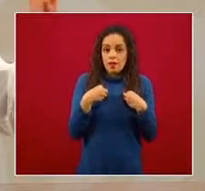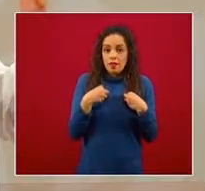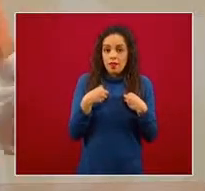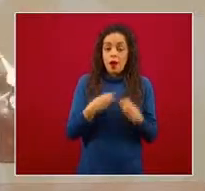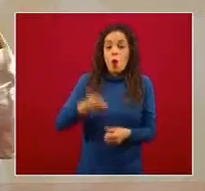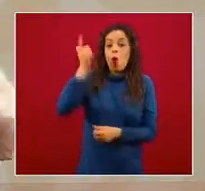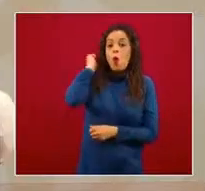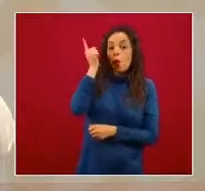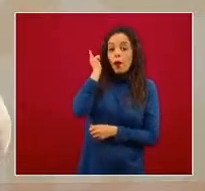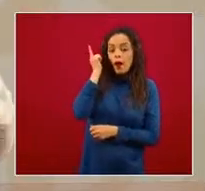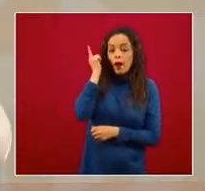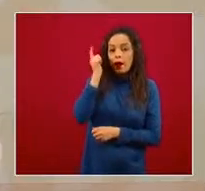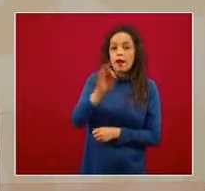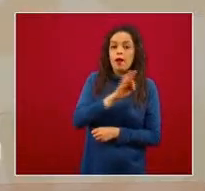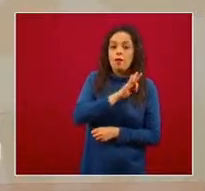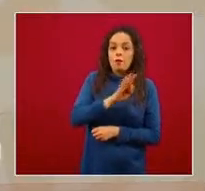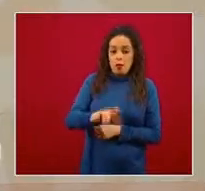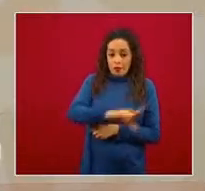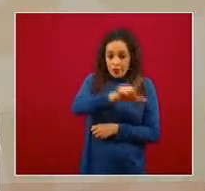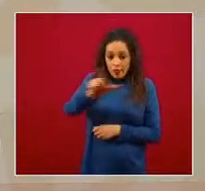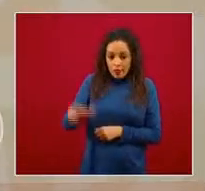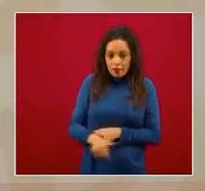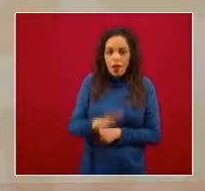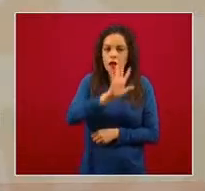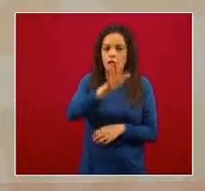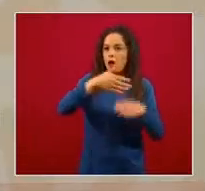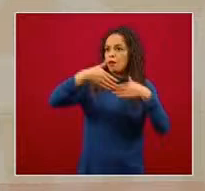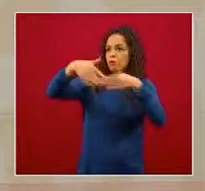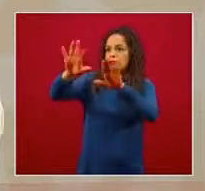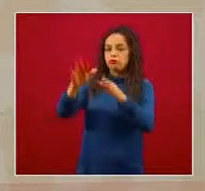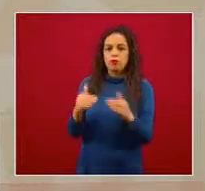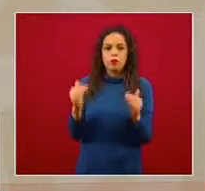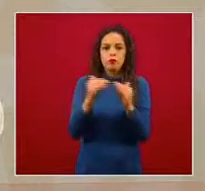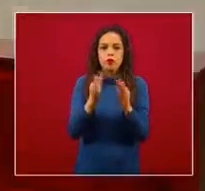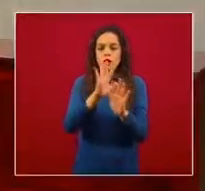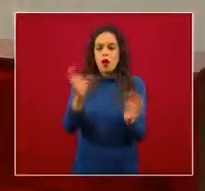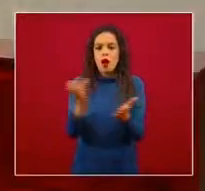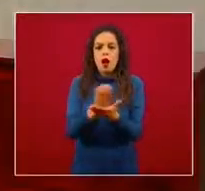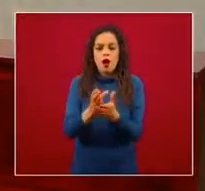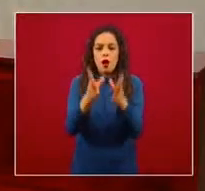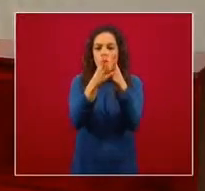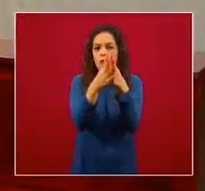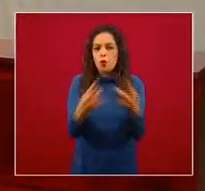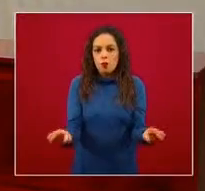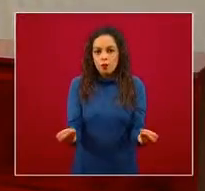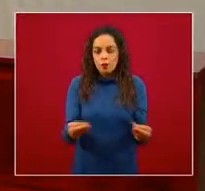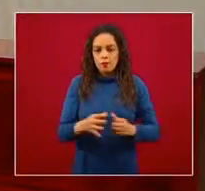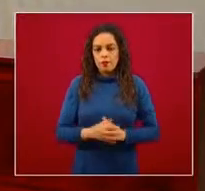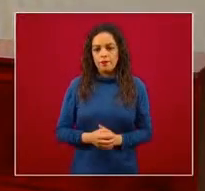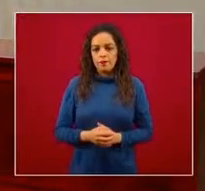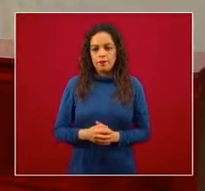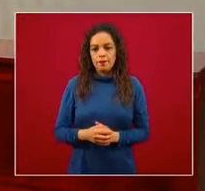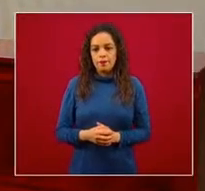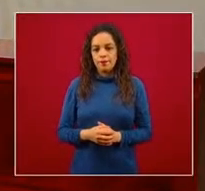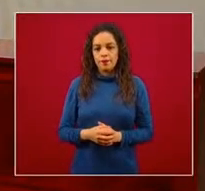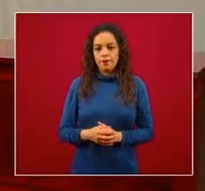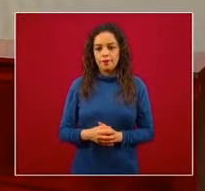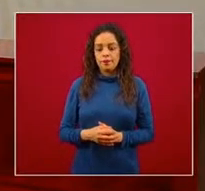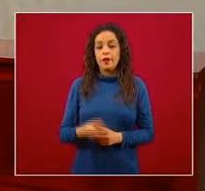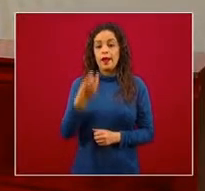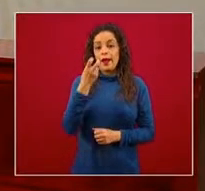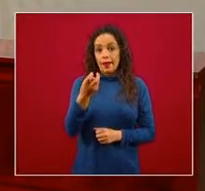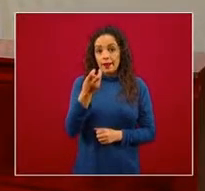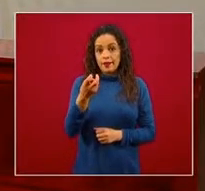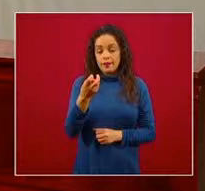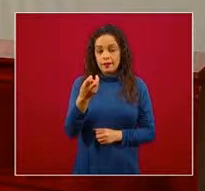So that's what they need to do, and then they will get discharged and they will start their recovery. So yes,